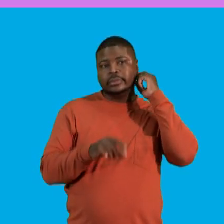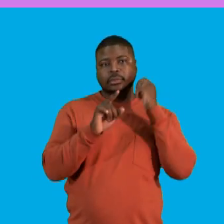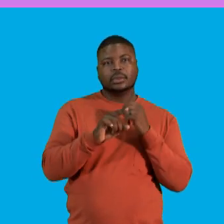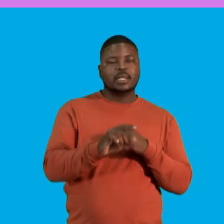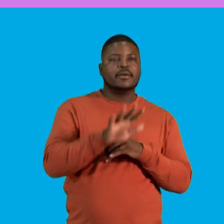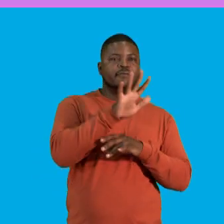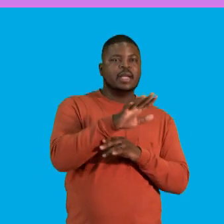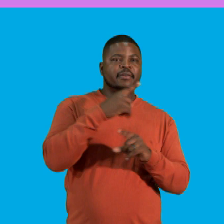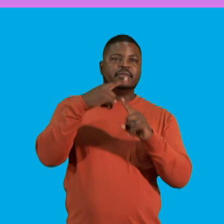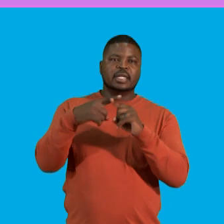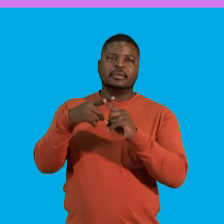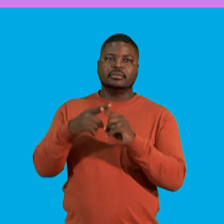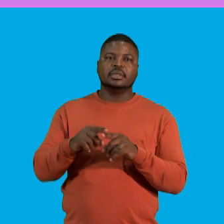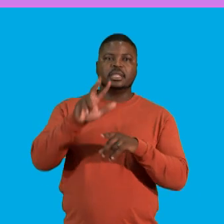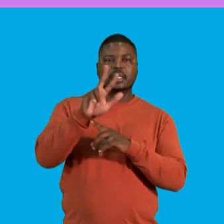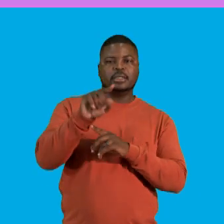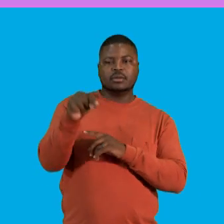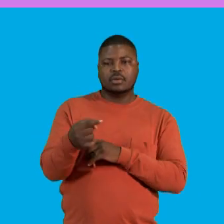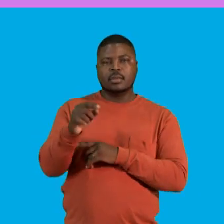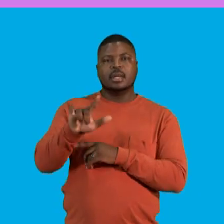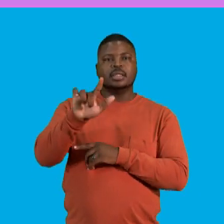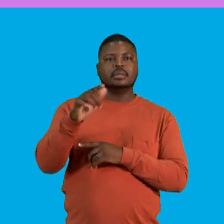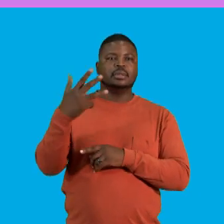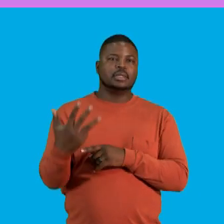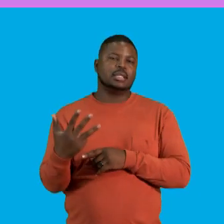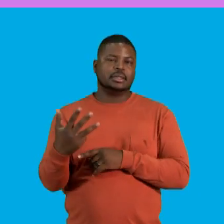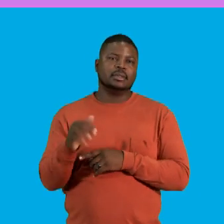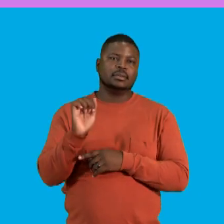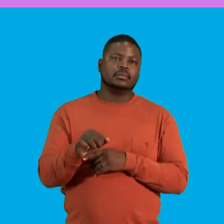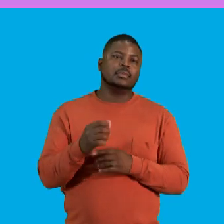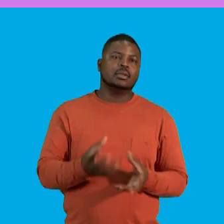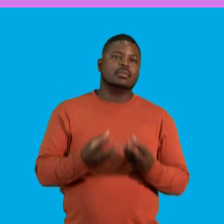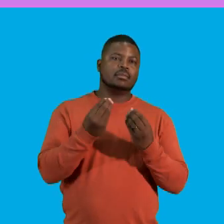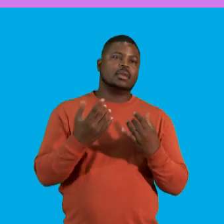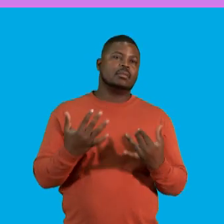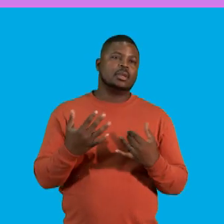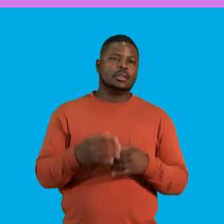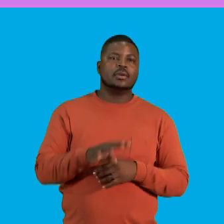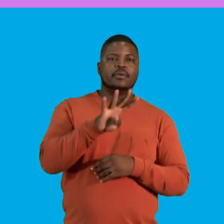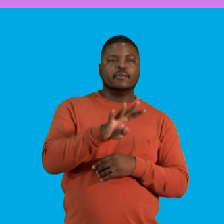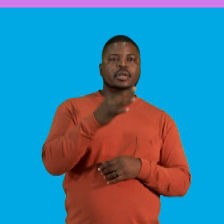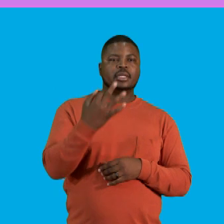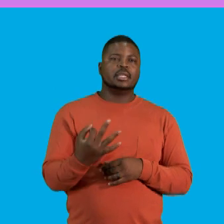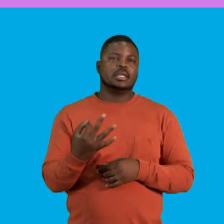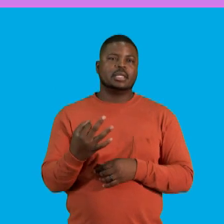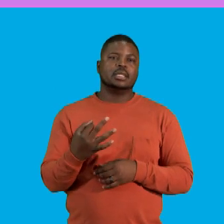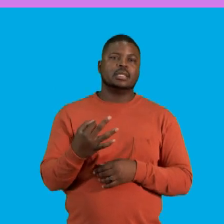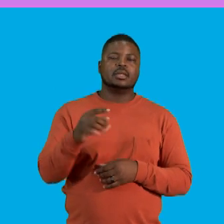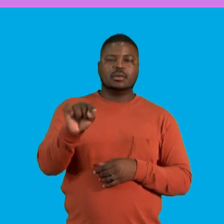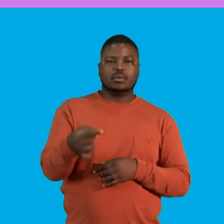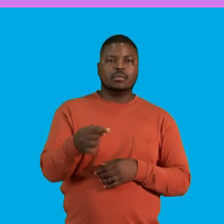79. 5 times 8 rand 79 cents. It gives us 43